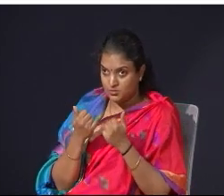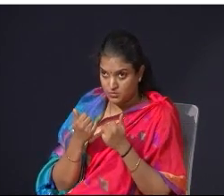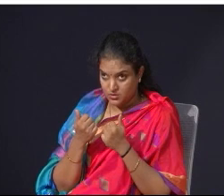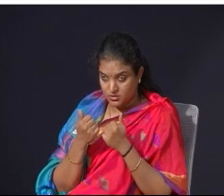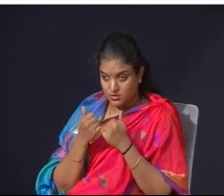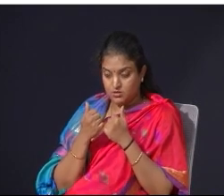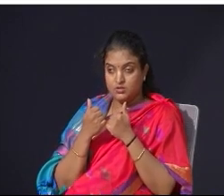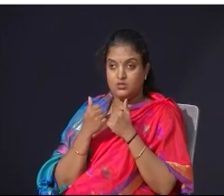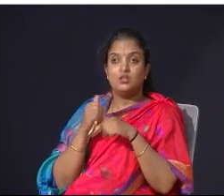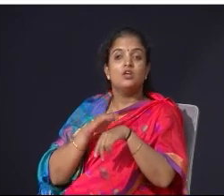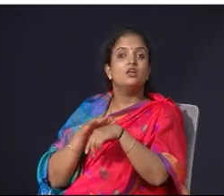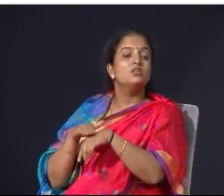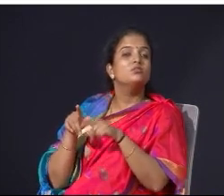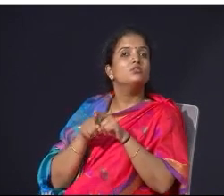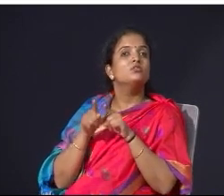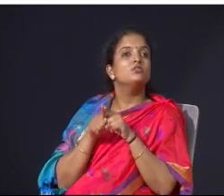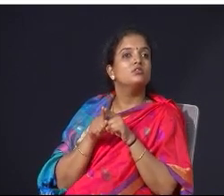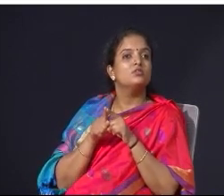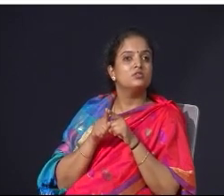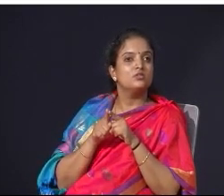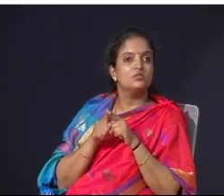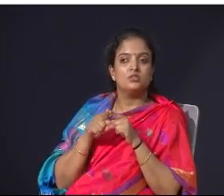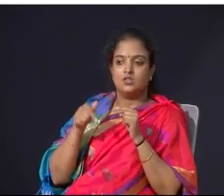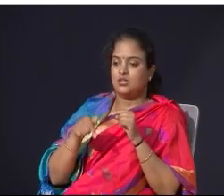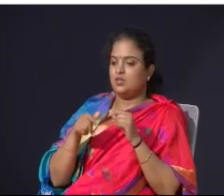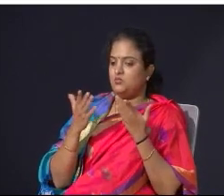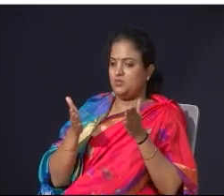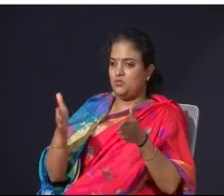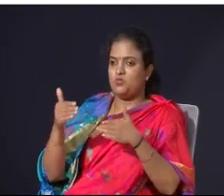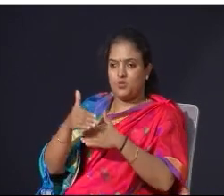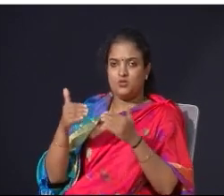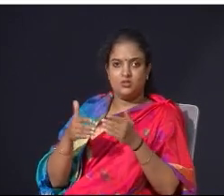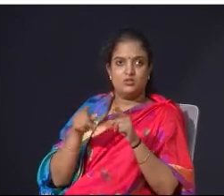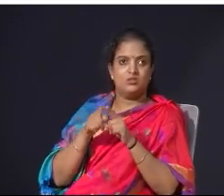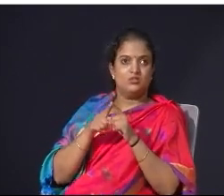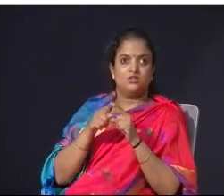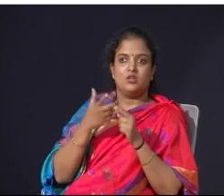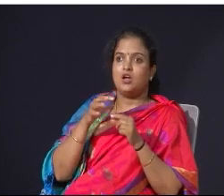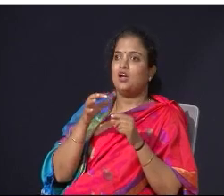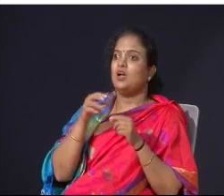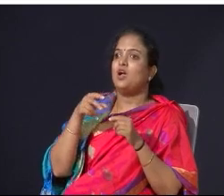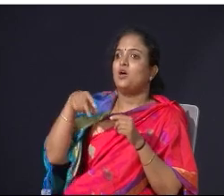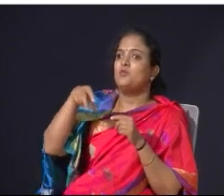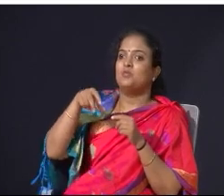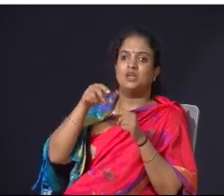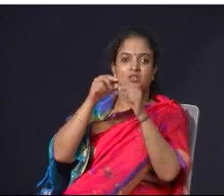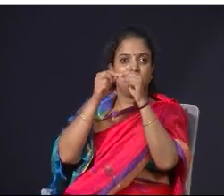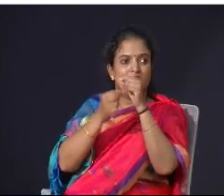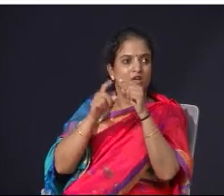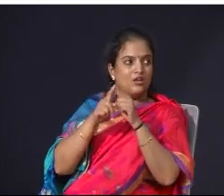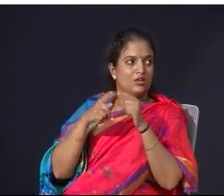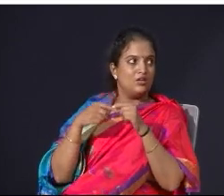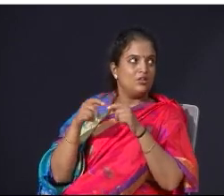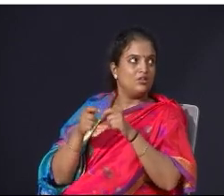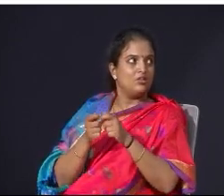varied experiences. Today you're doing it with a light box, tomorrow you can just take a bangan, big one. Tomorrow you can just wrap your dupatta